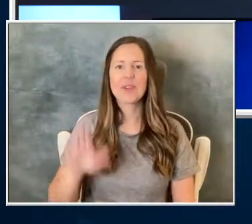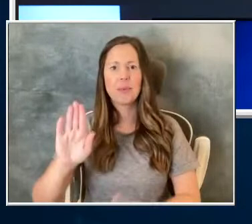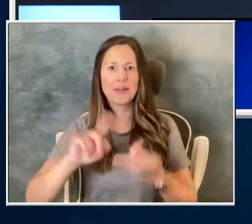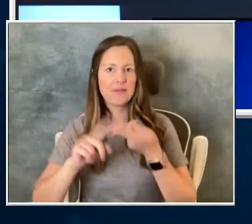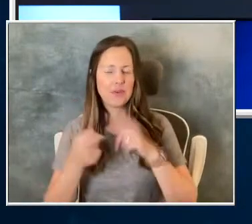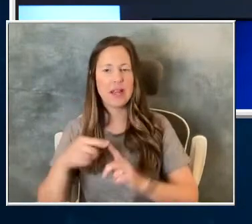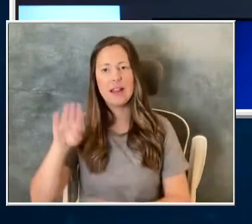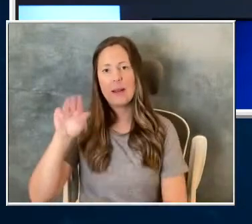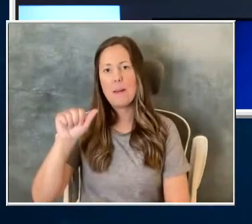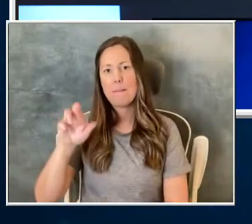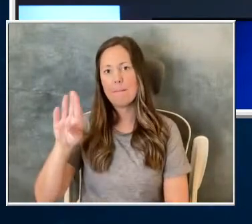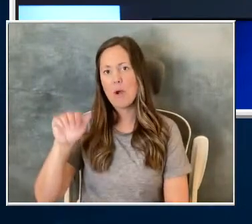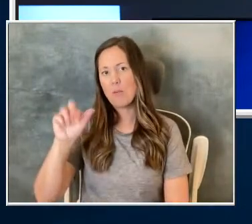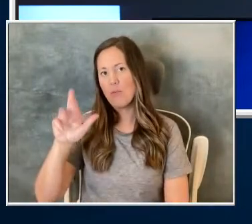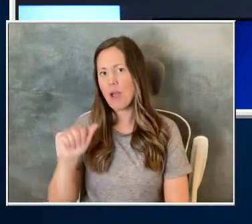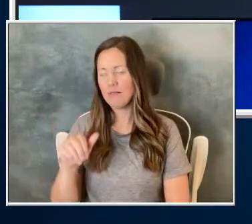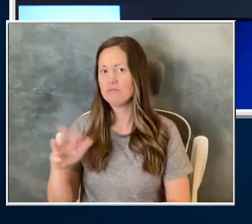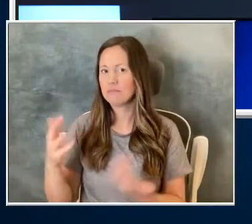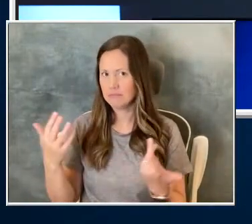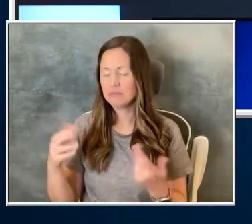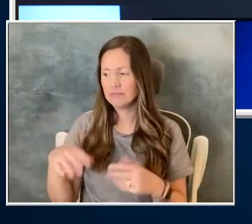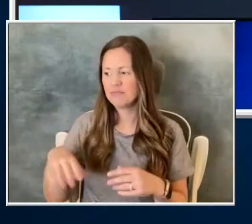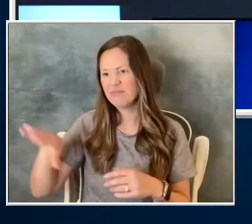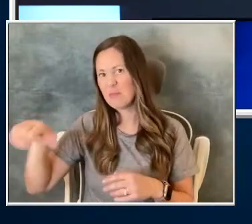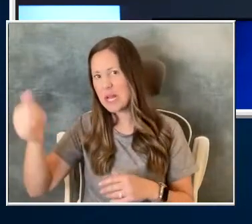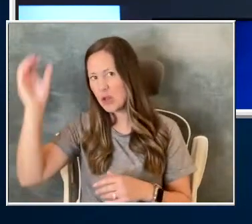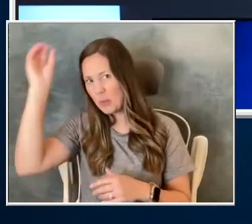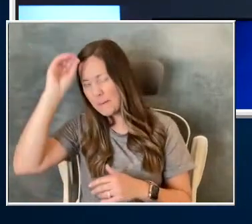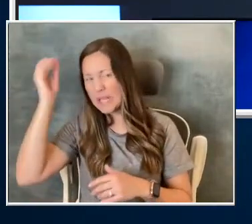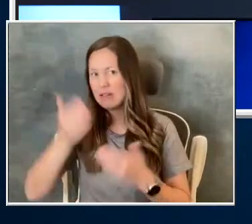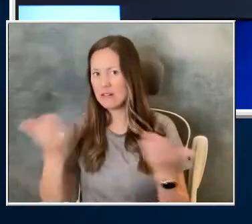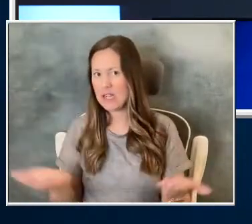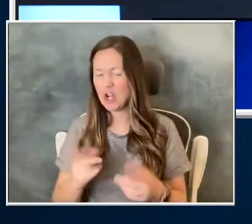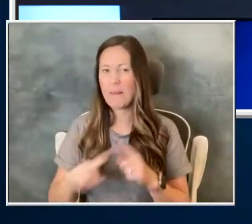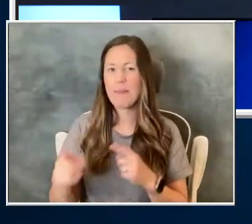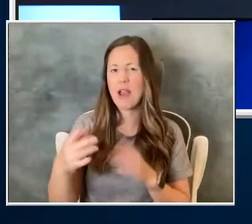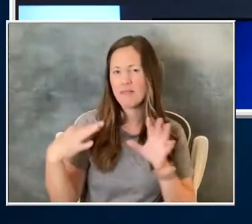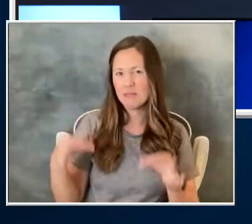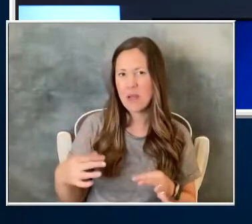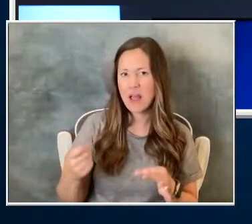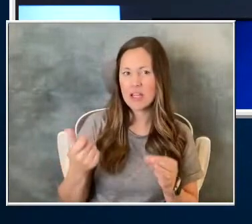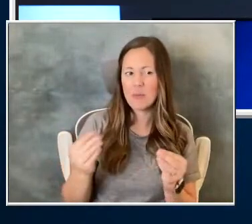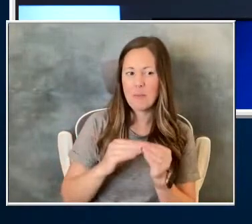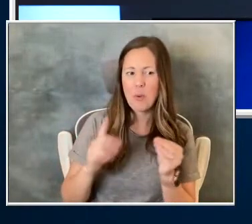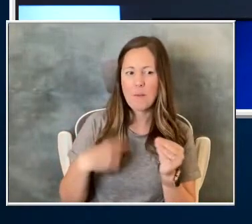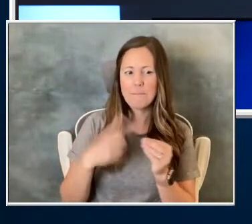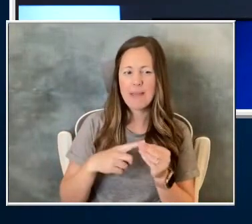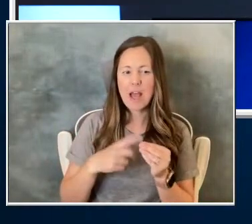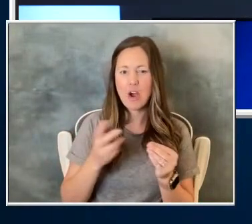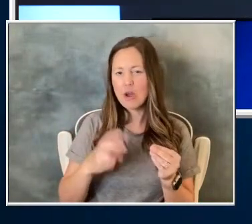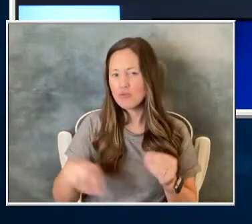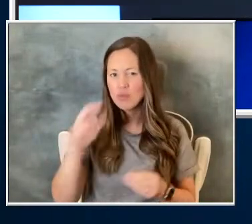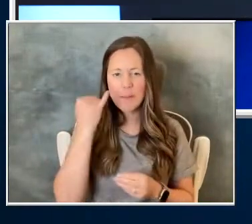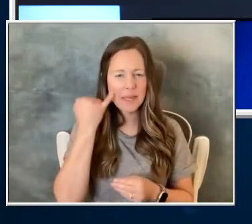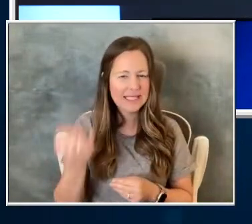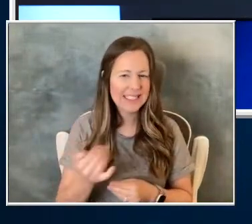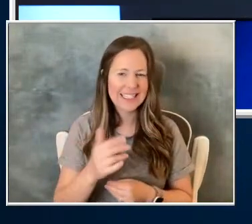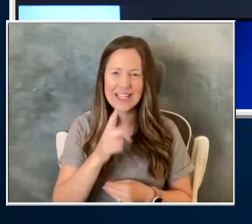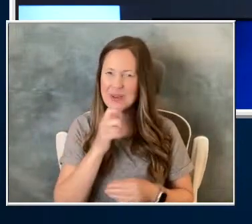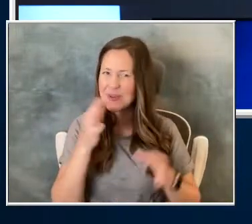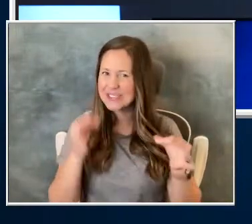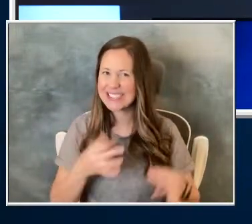got a second opinion here, but tell us a little bit more about this road trip idea. Who came up with this in the first